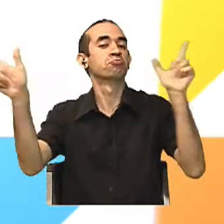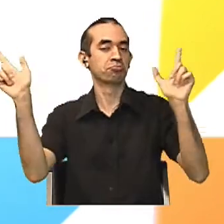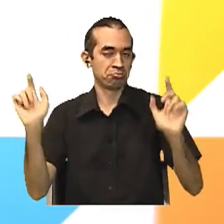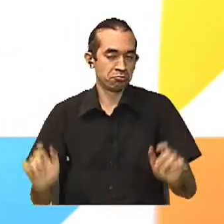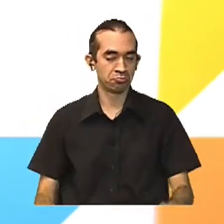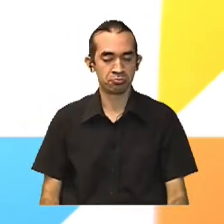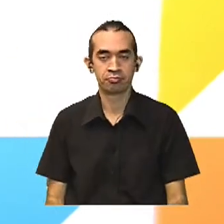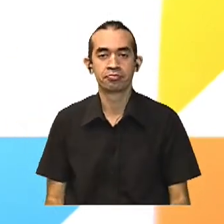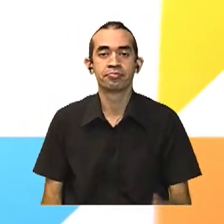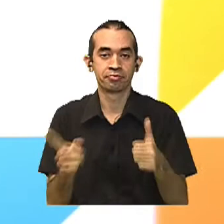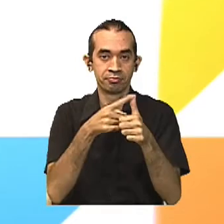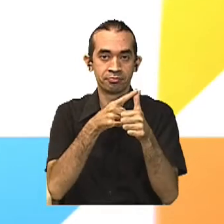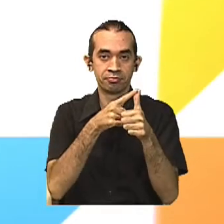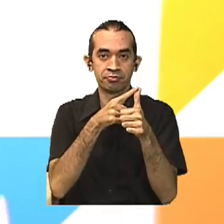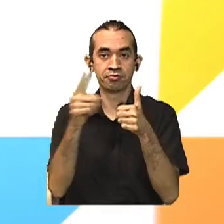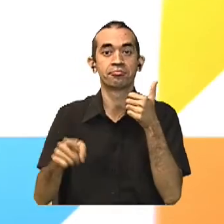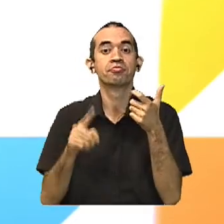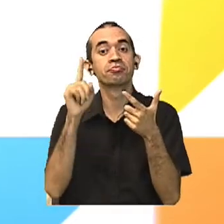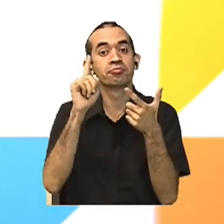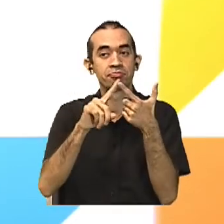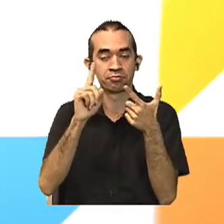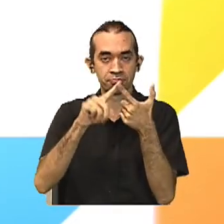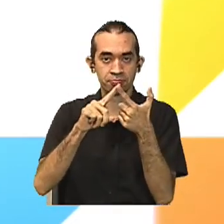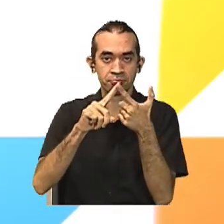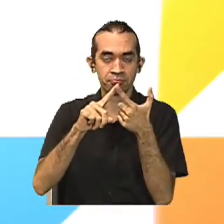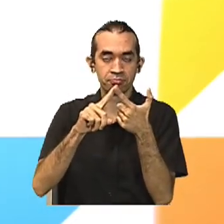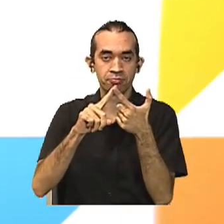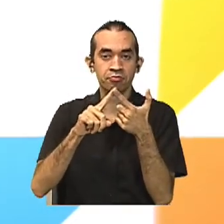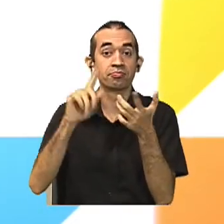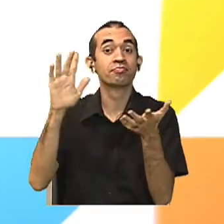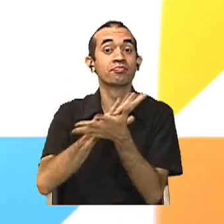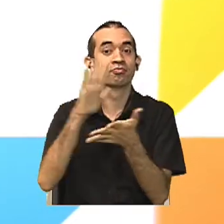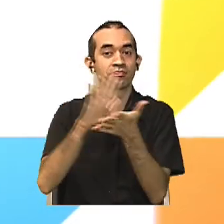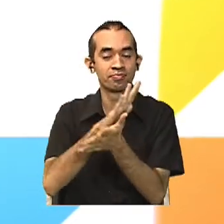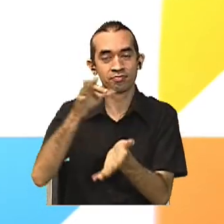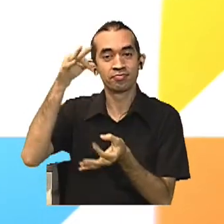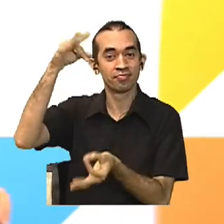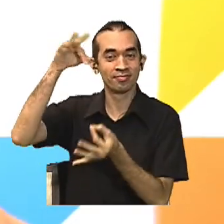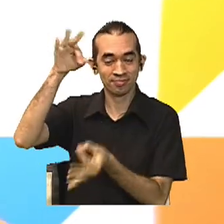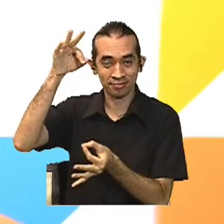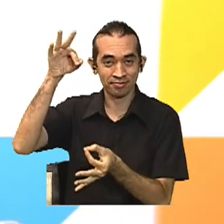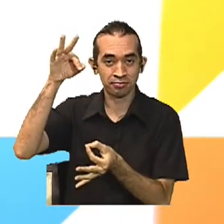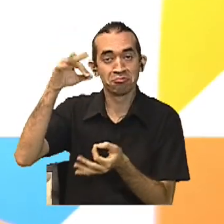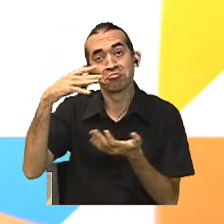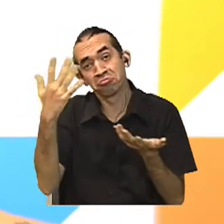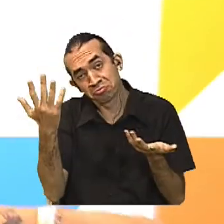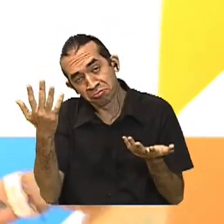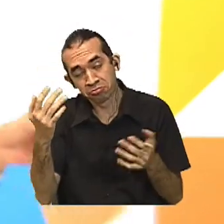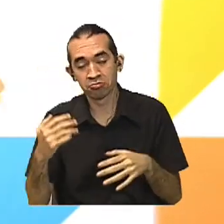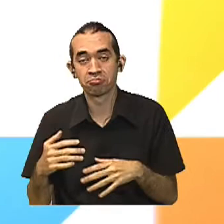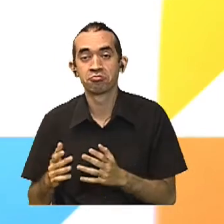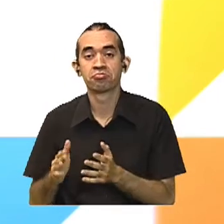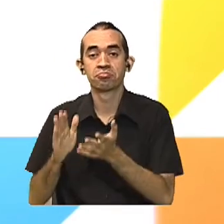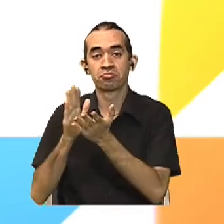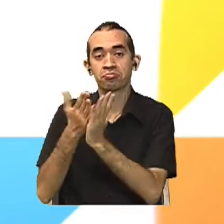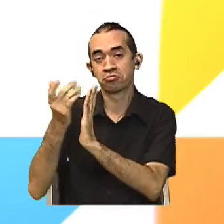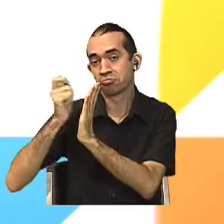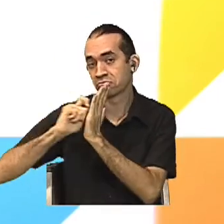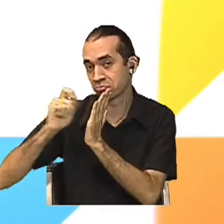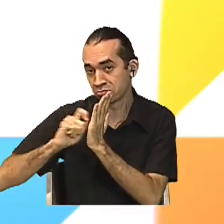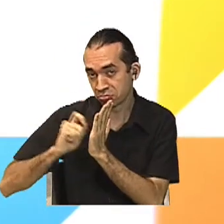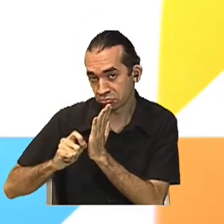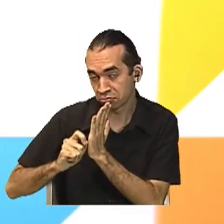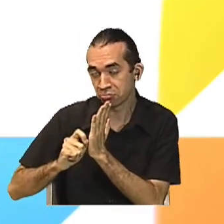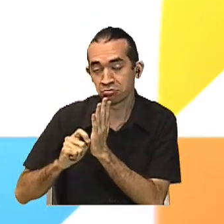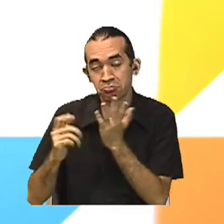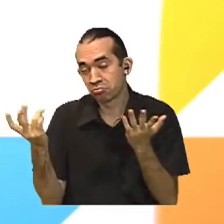you. You are going to need also some sheets of paper, or you can use a